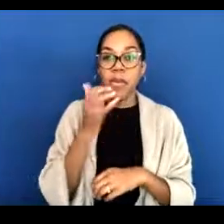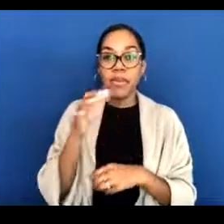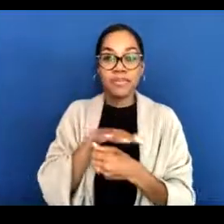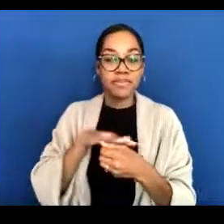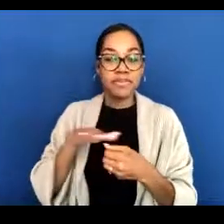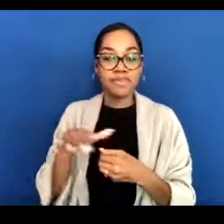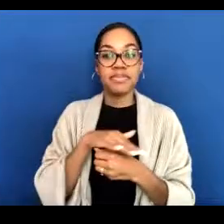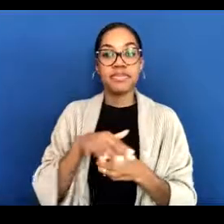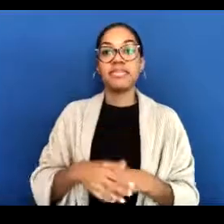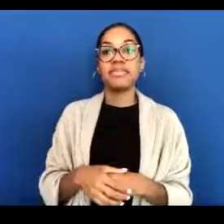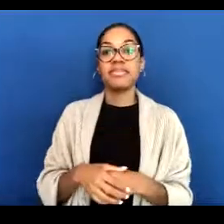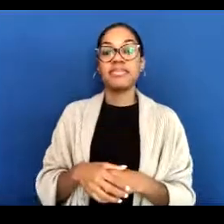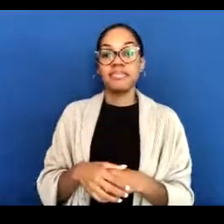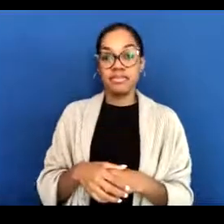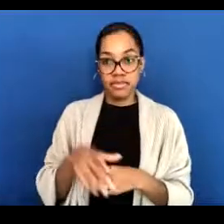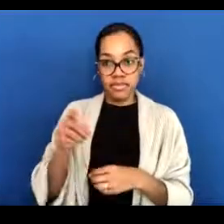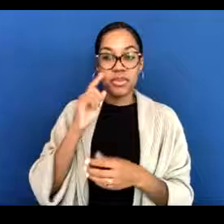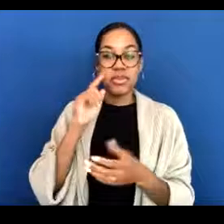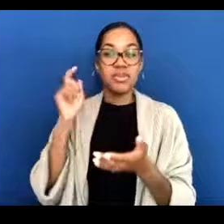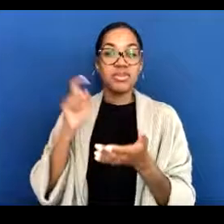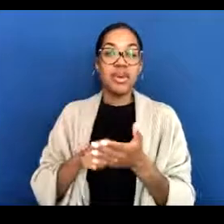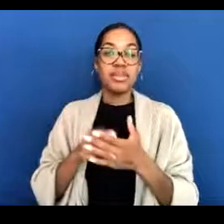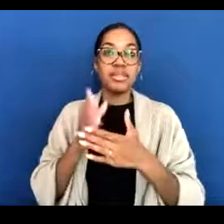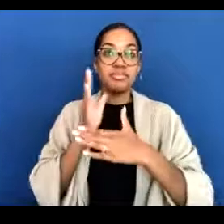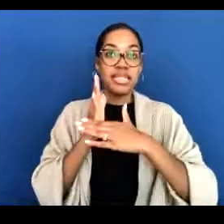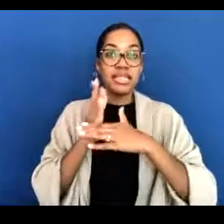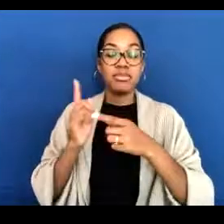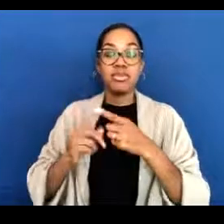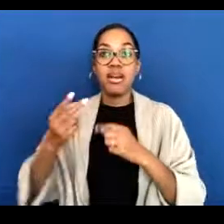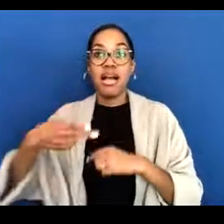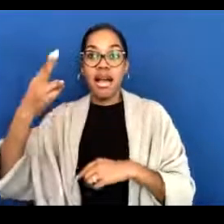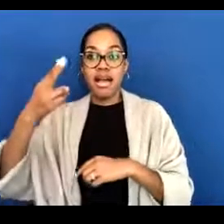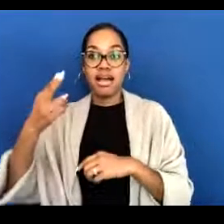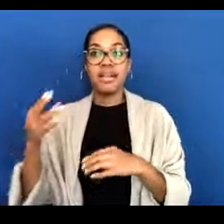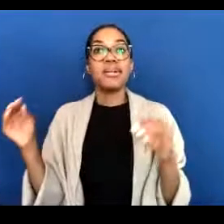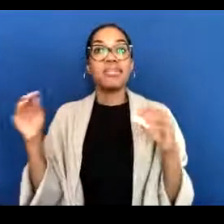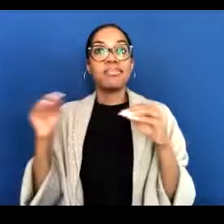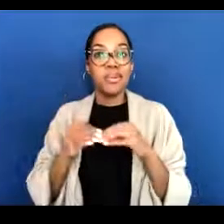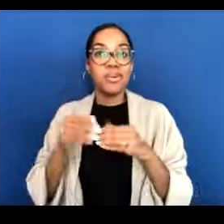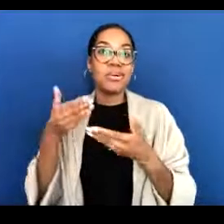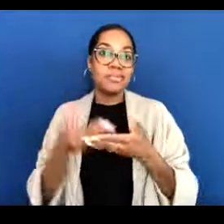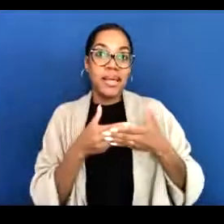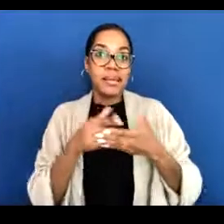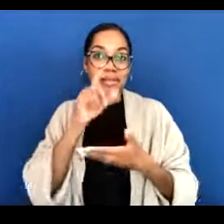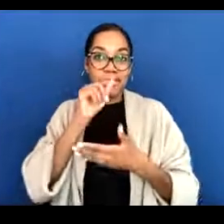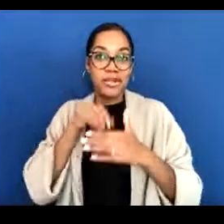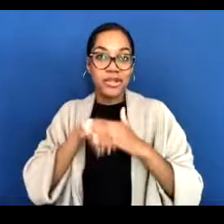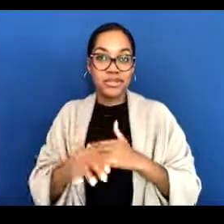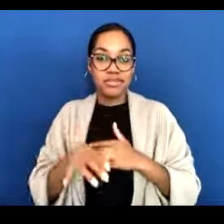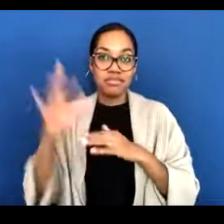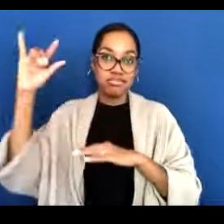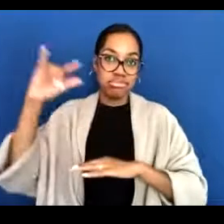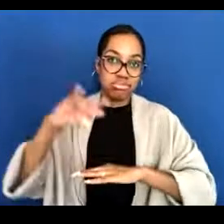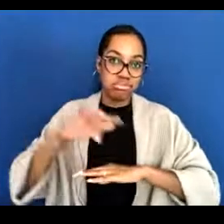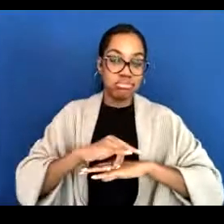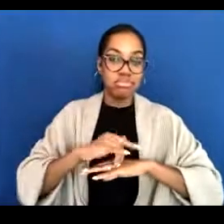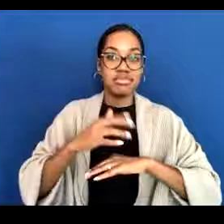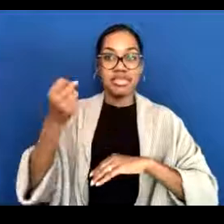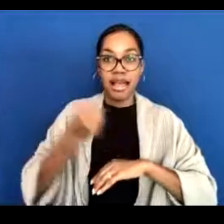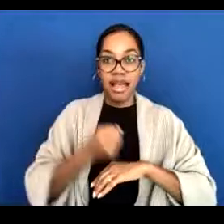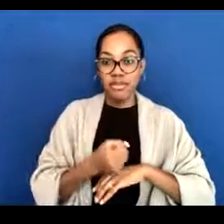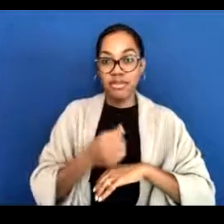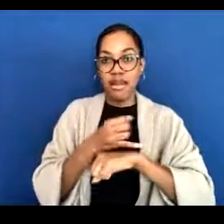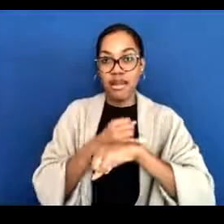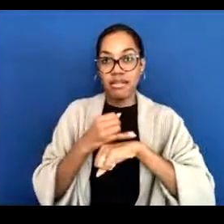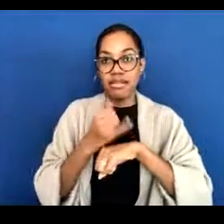high bird density because there are so many more birds involved in the fall migration than in spring. Now, there's a couple other really interesting things we can